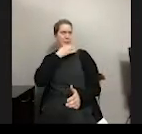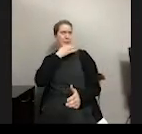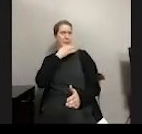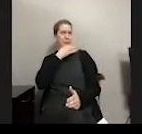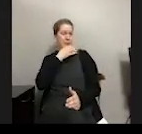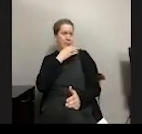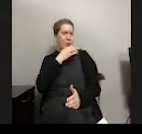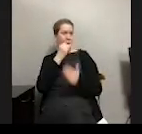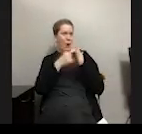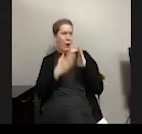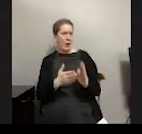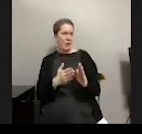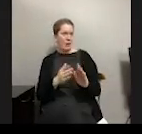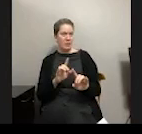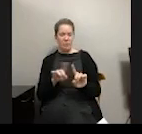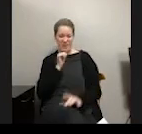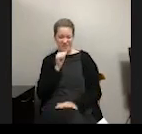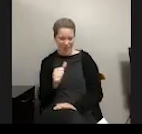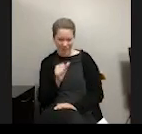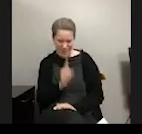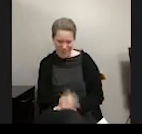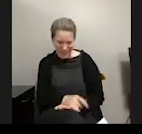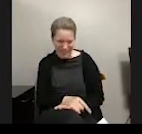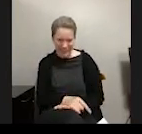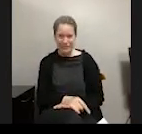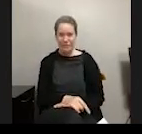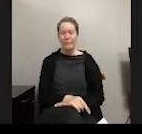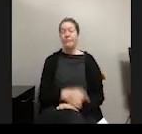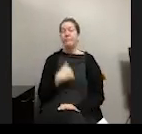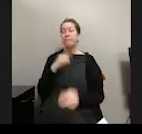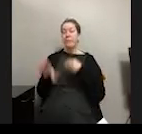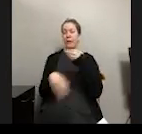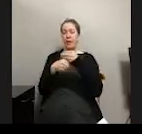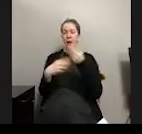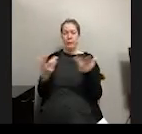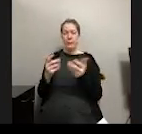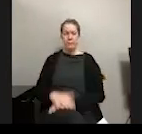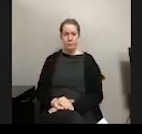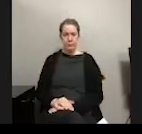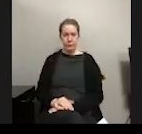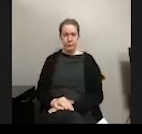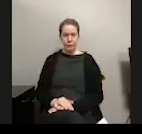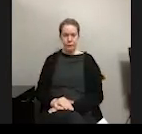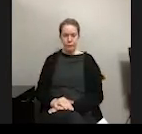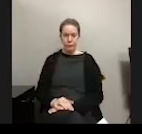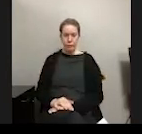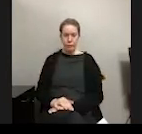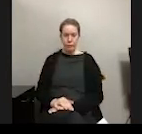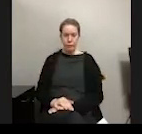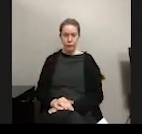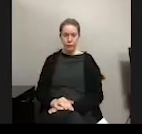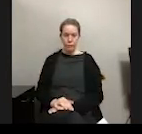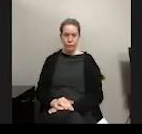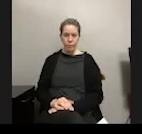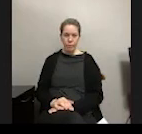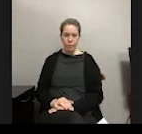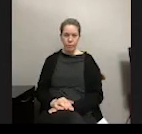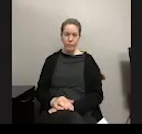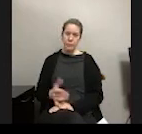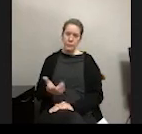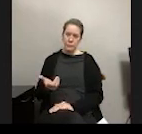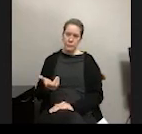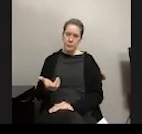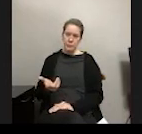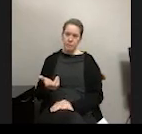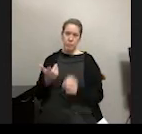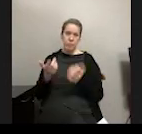I think the only thing I would add to that is that can also be where some of that education